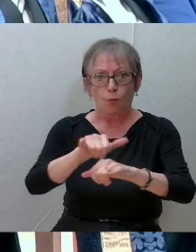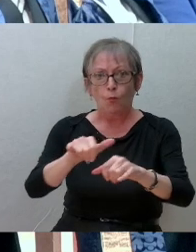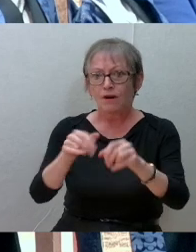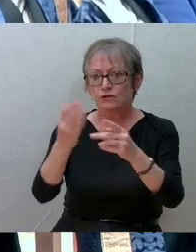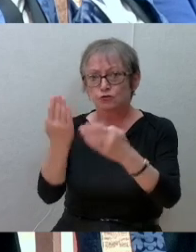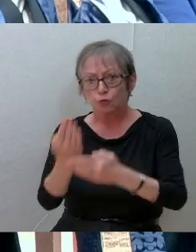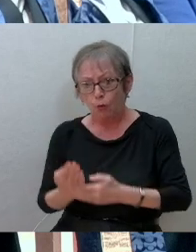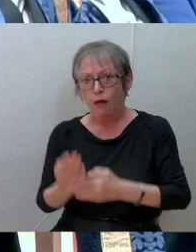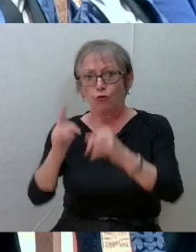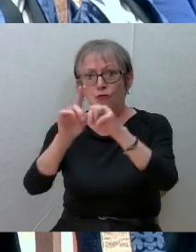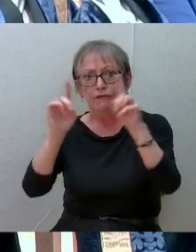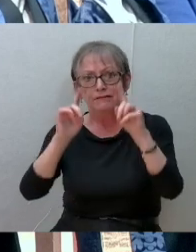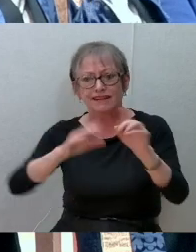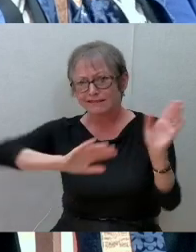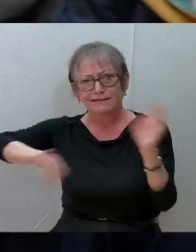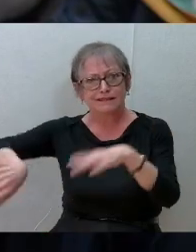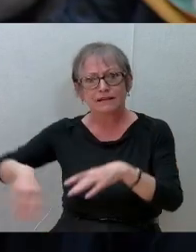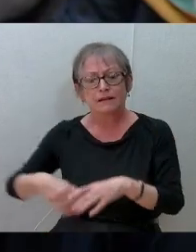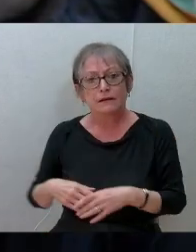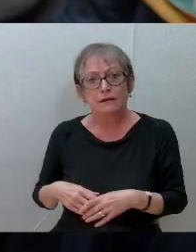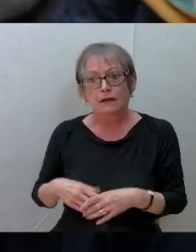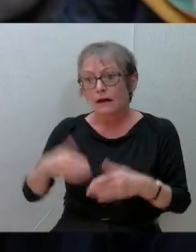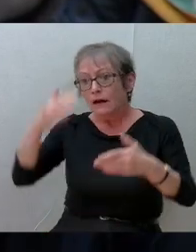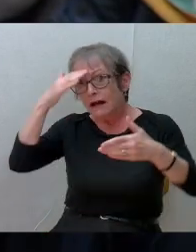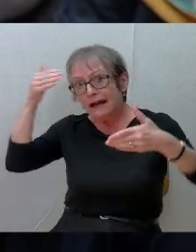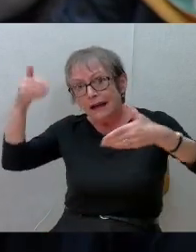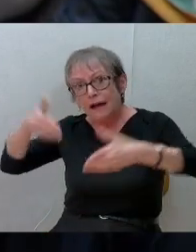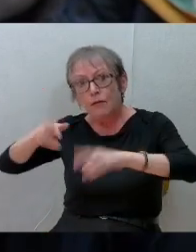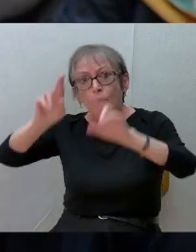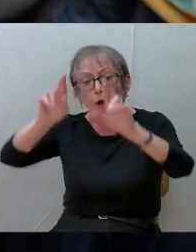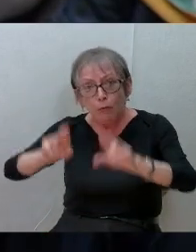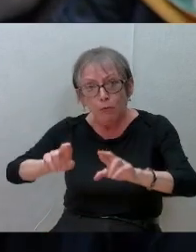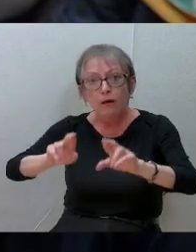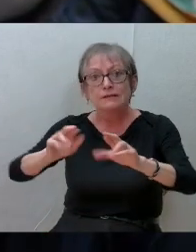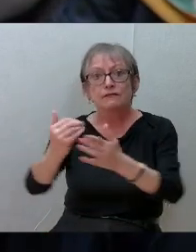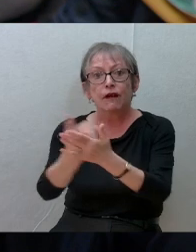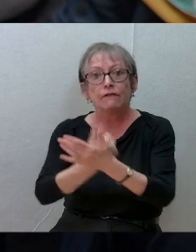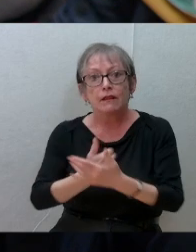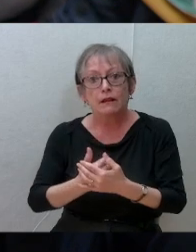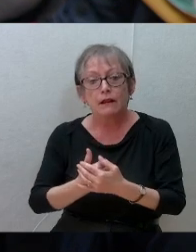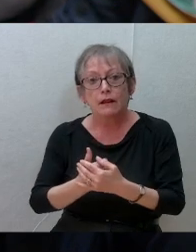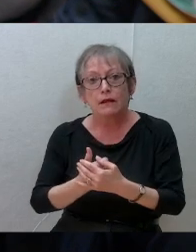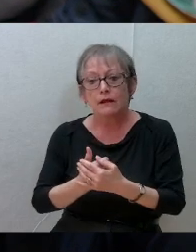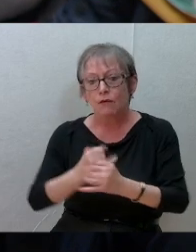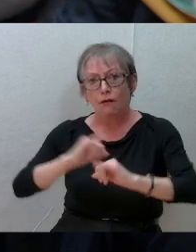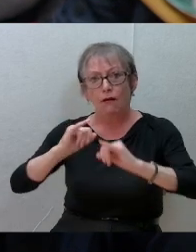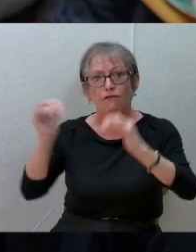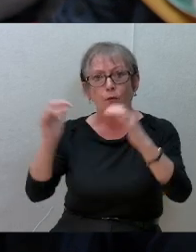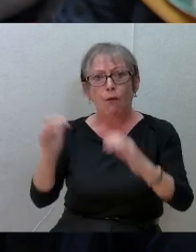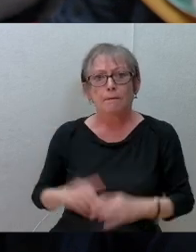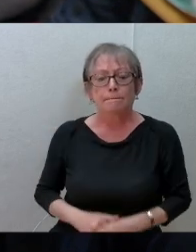which university we go to. The only hope for us was surviving a dreadful war.